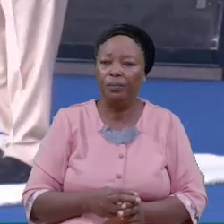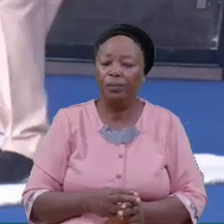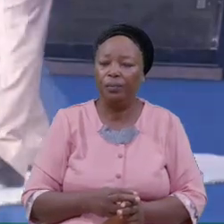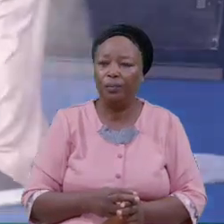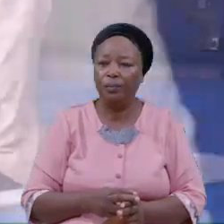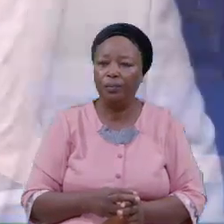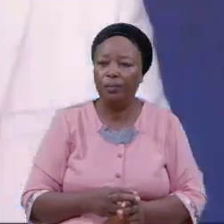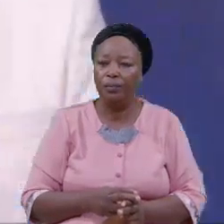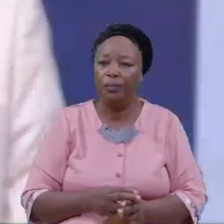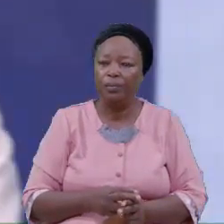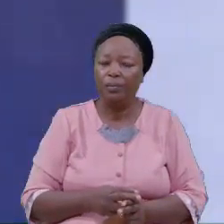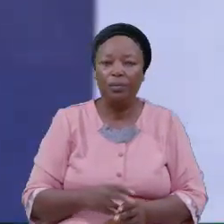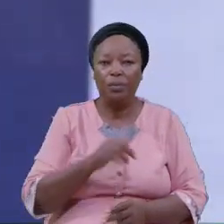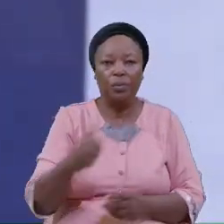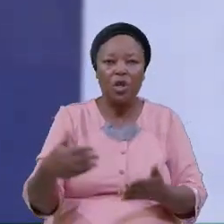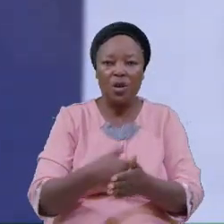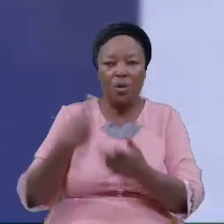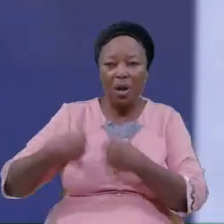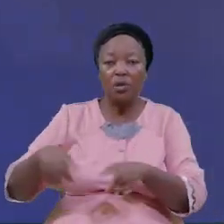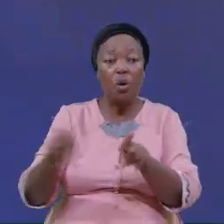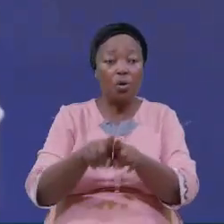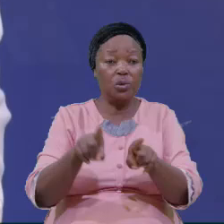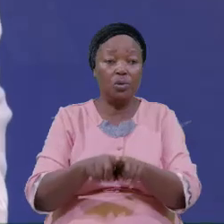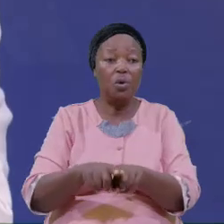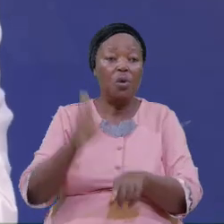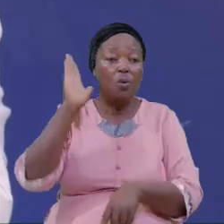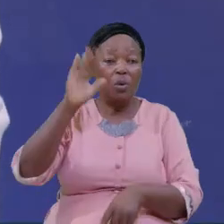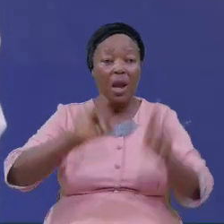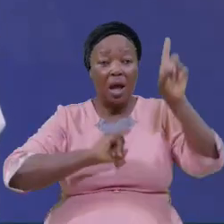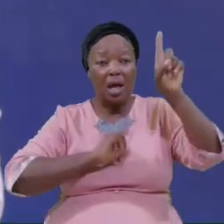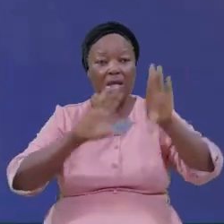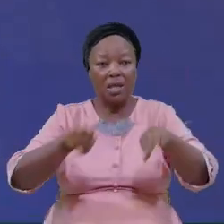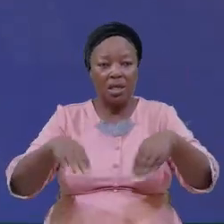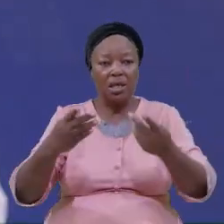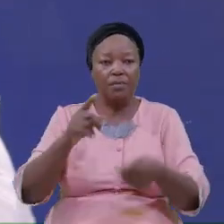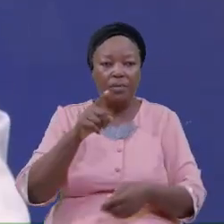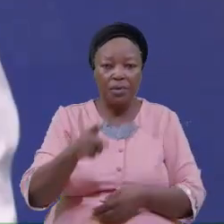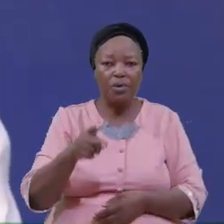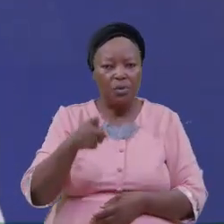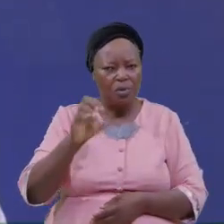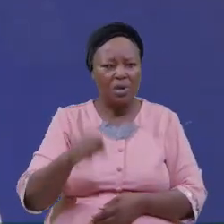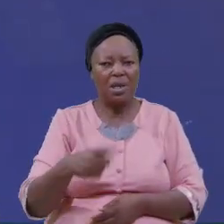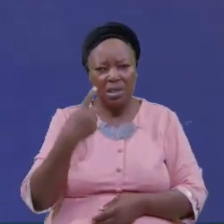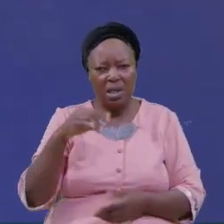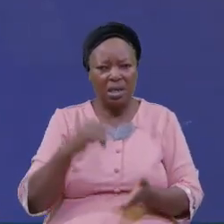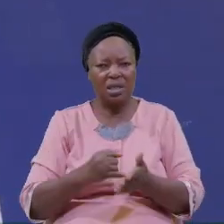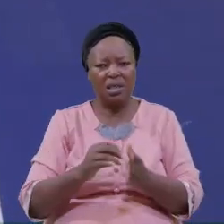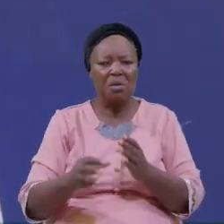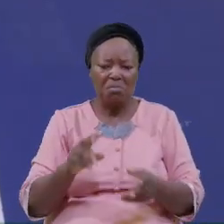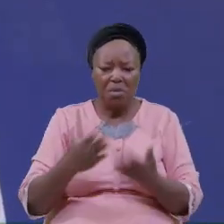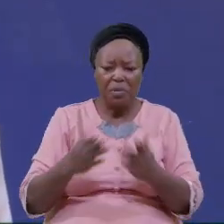A new heart also will I give you. You can tell whether you have the new heart or not.